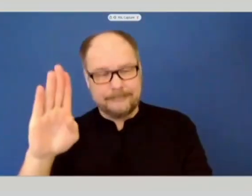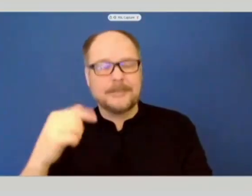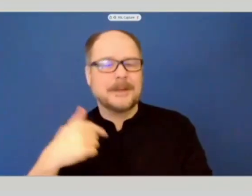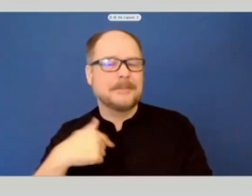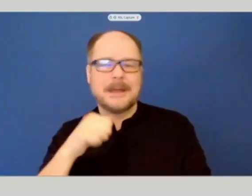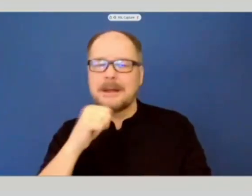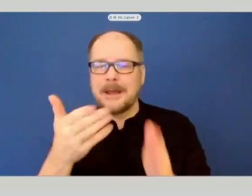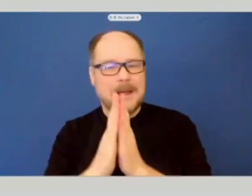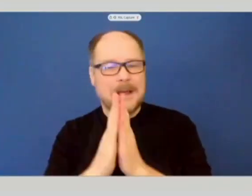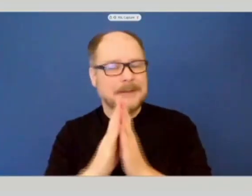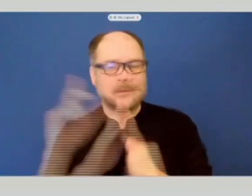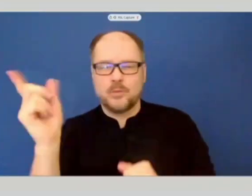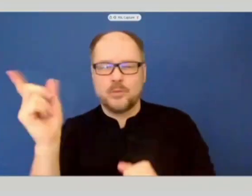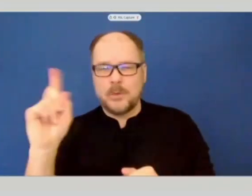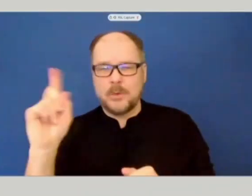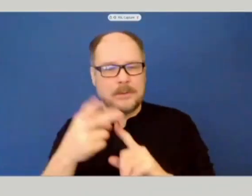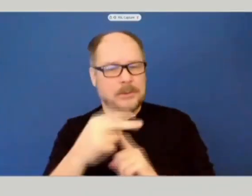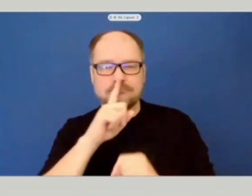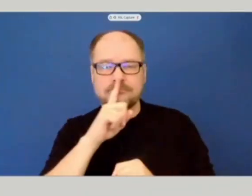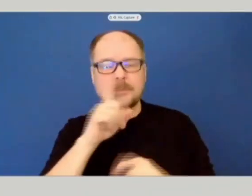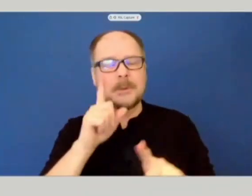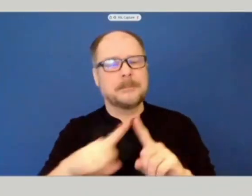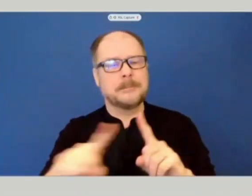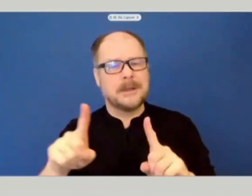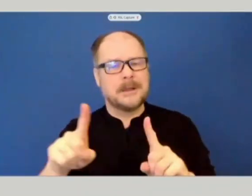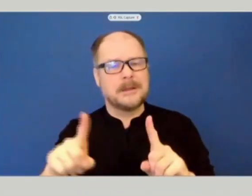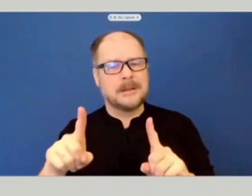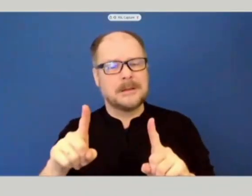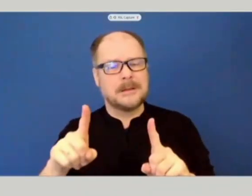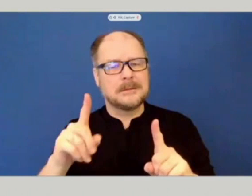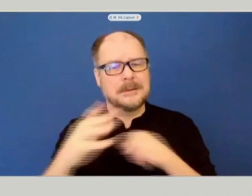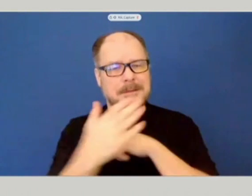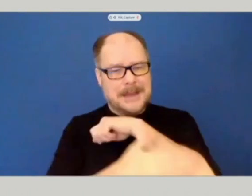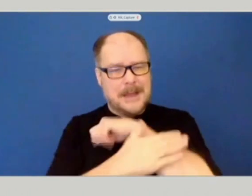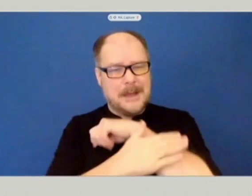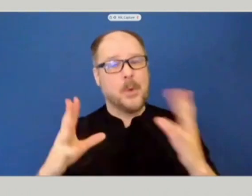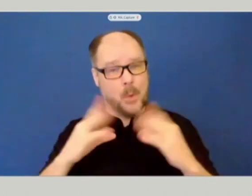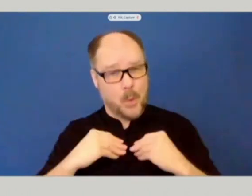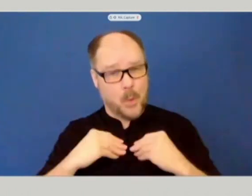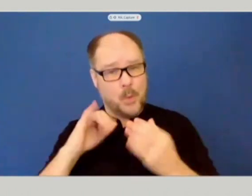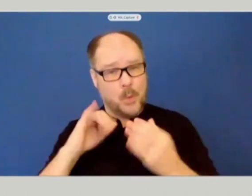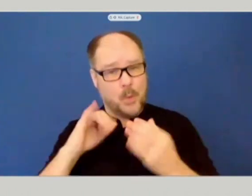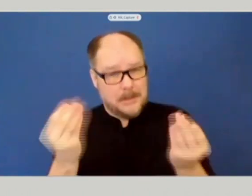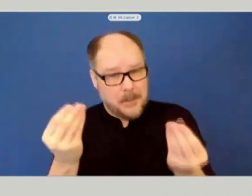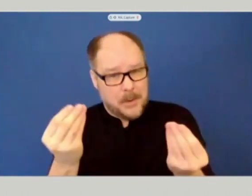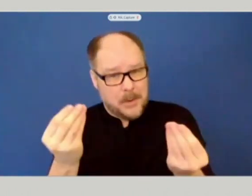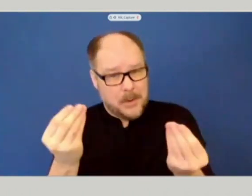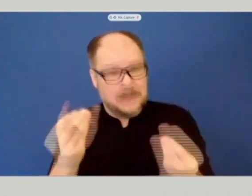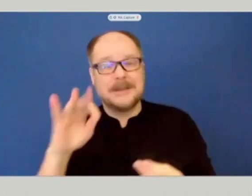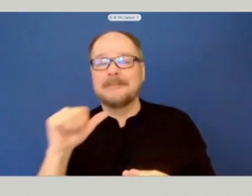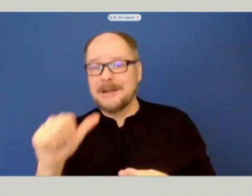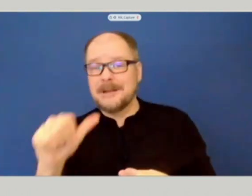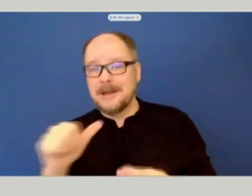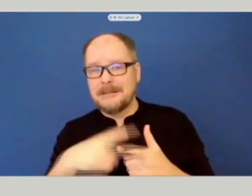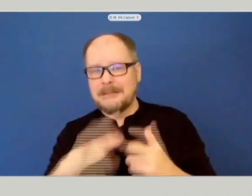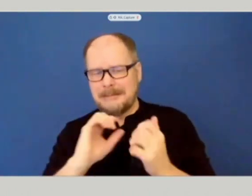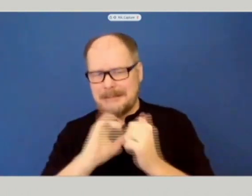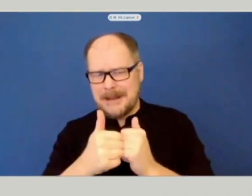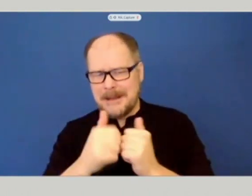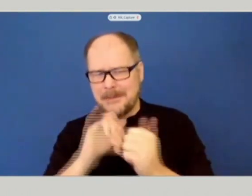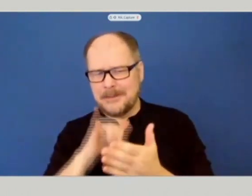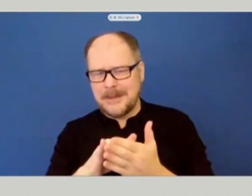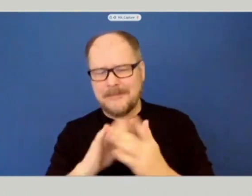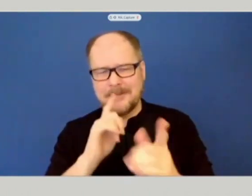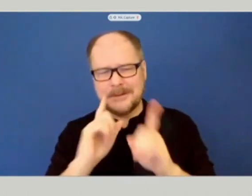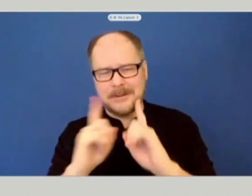the conversation? I mean, does the county own this property, this hotel? Or if not, how was that conversation with the hotel